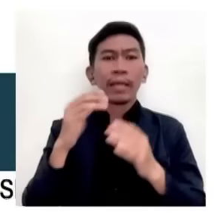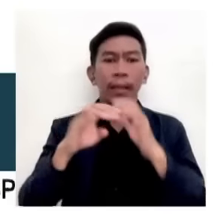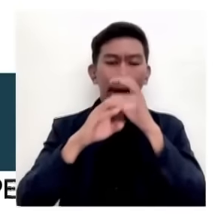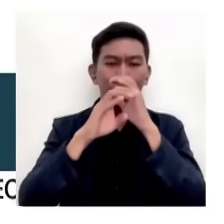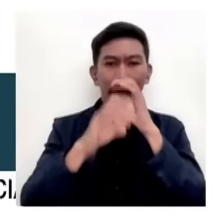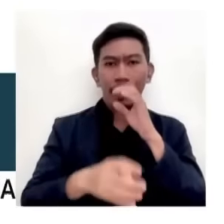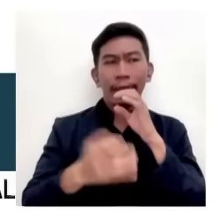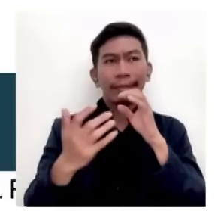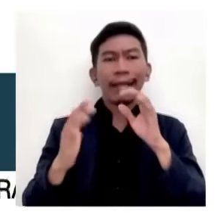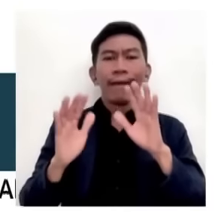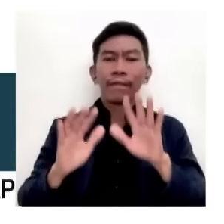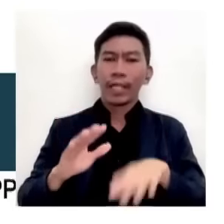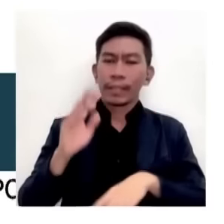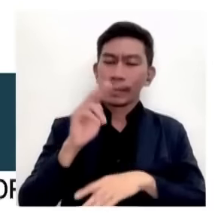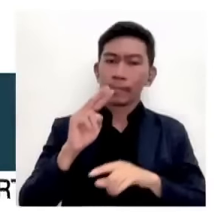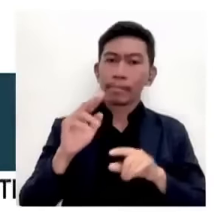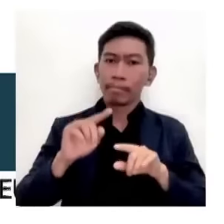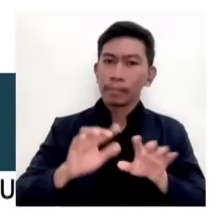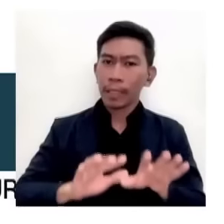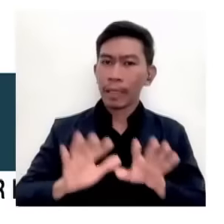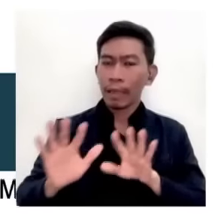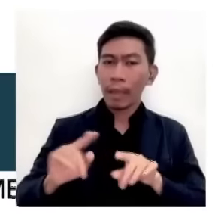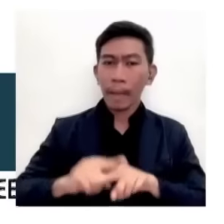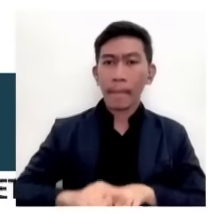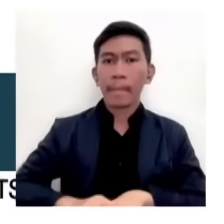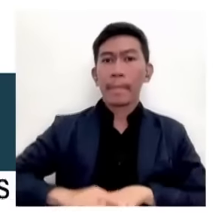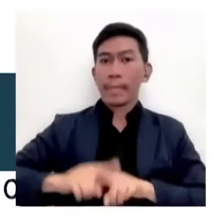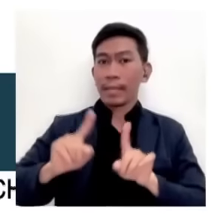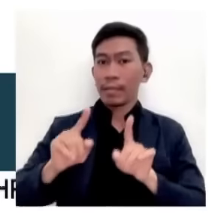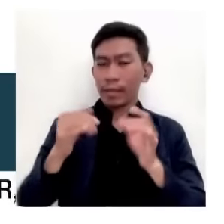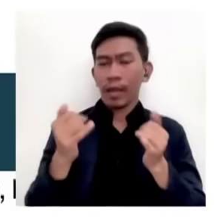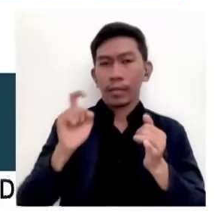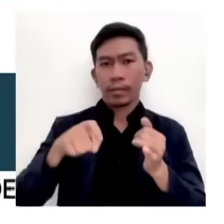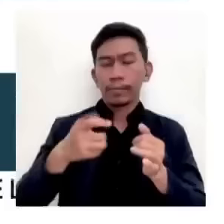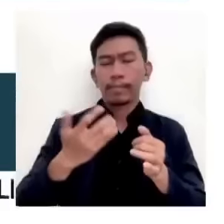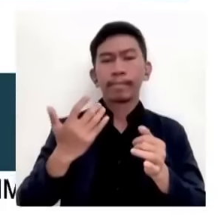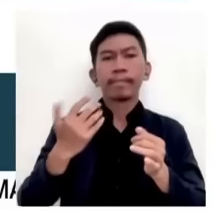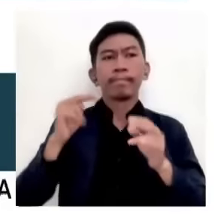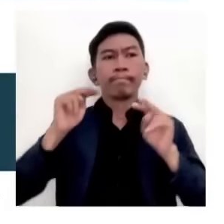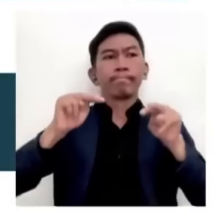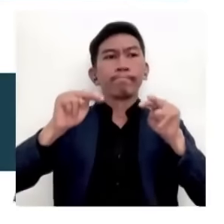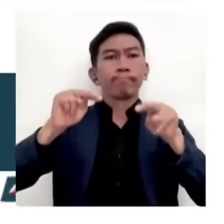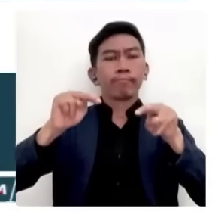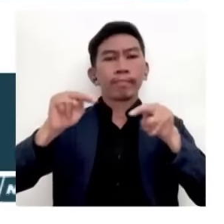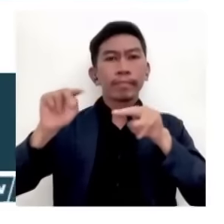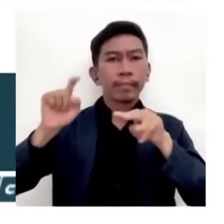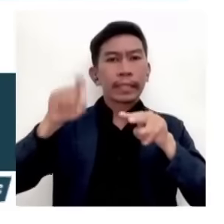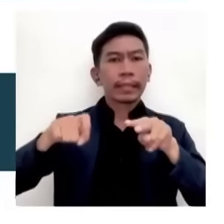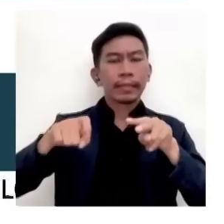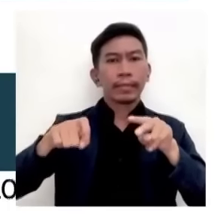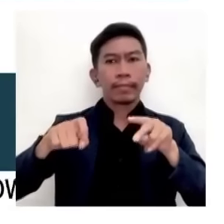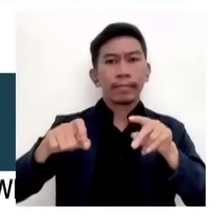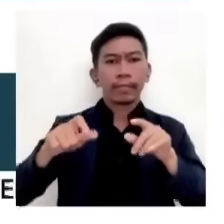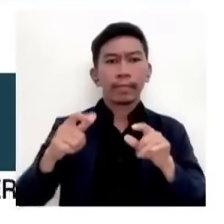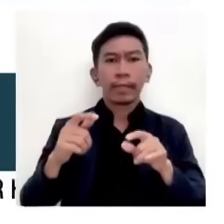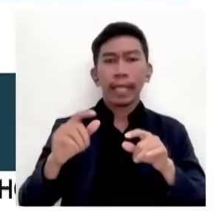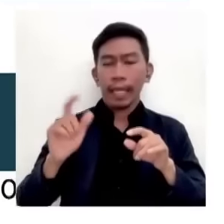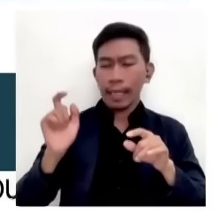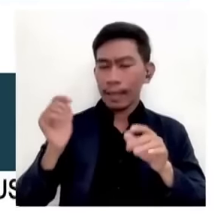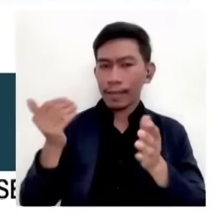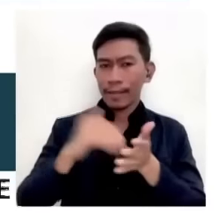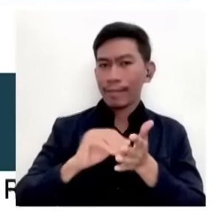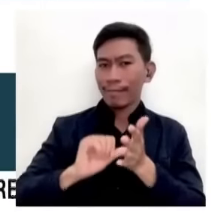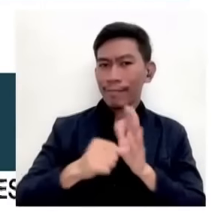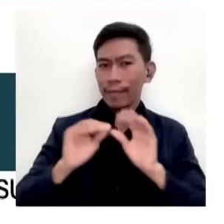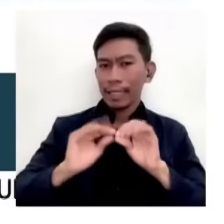guards down. Mm. Now we will always have to guard ourselves. It's not, again, Carmina, let me be clear also that, you